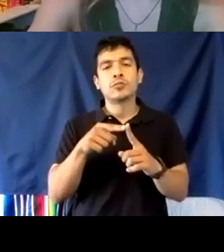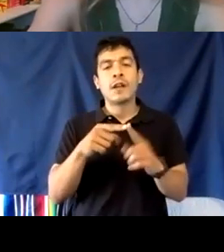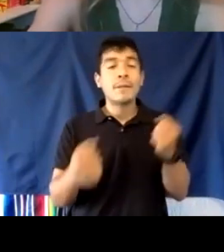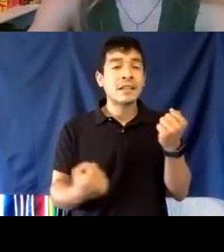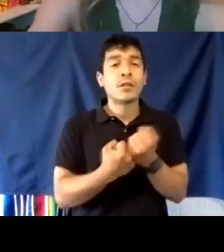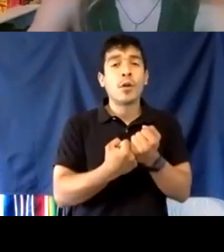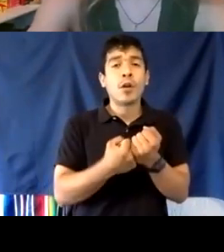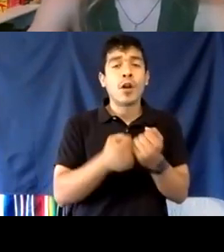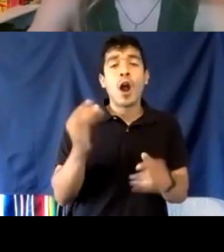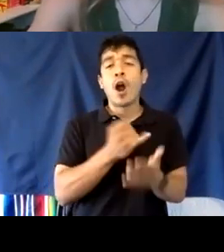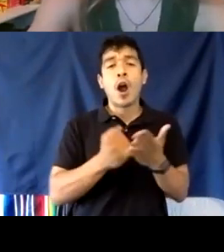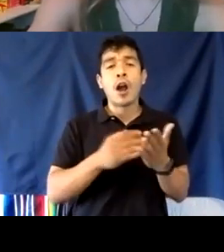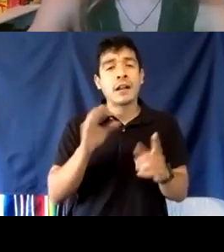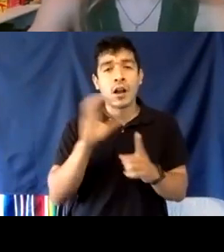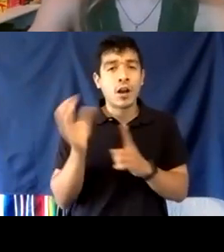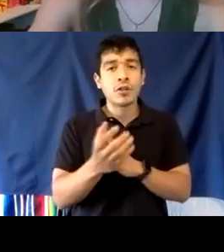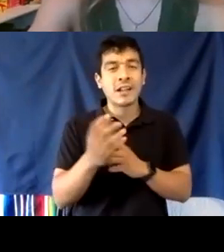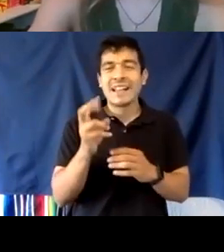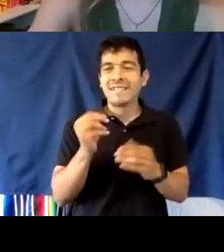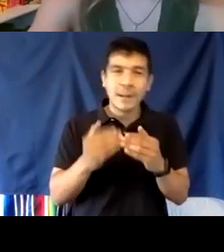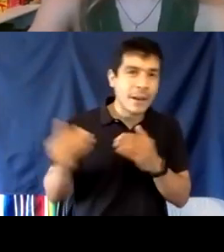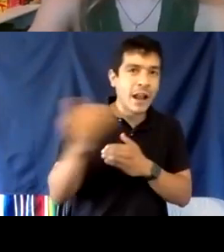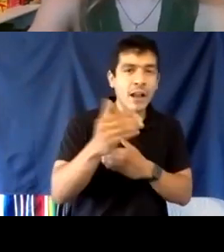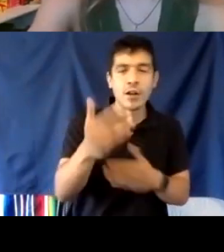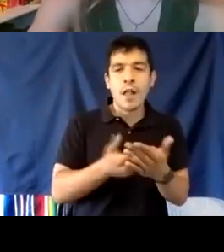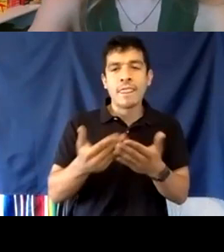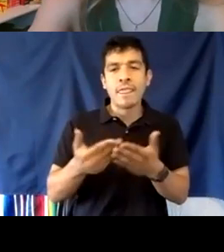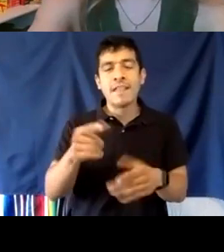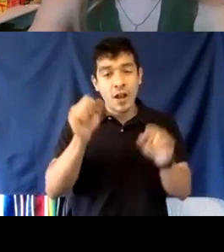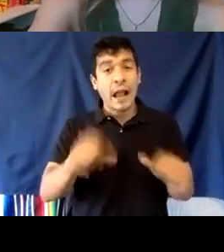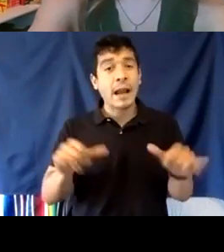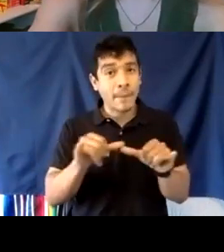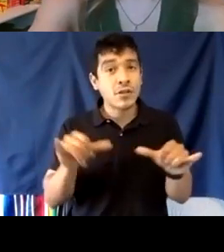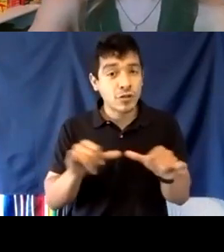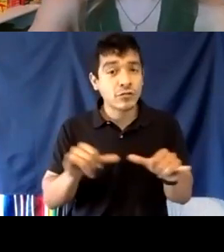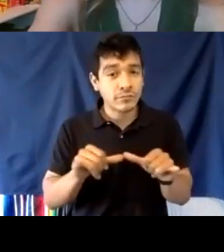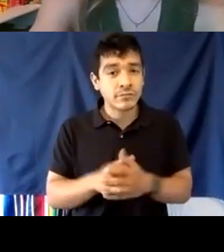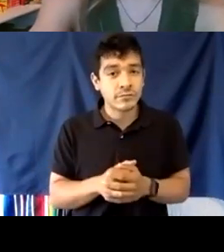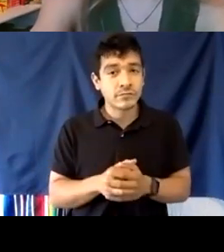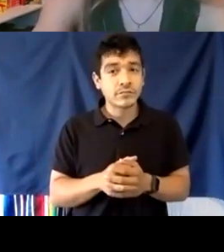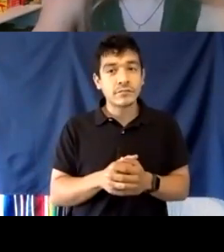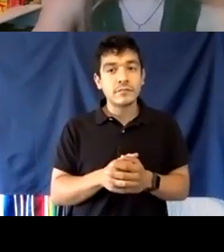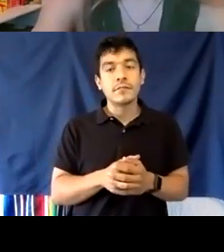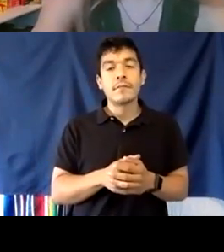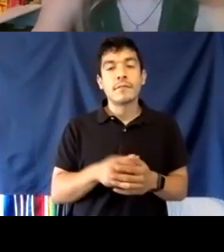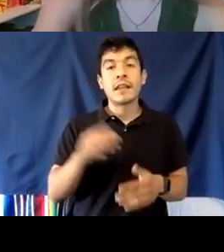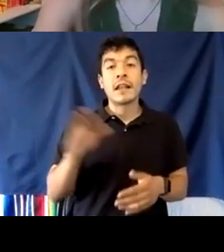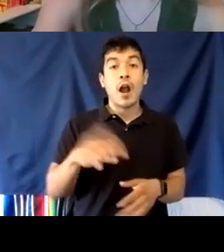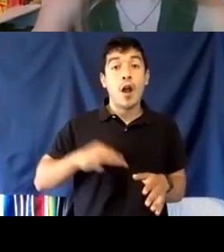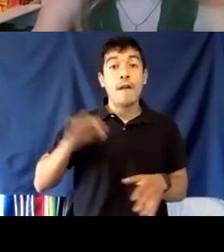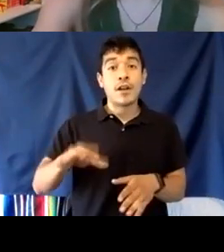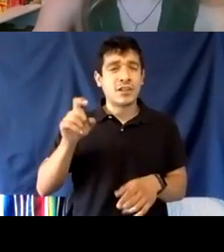supporting arts and culture even beyond those things which we can measure, you know? And funders need to be supporting